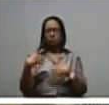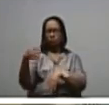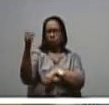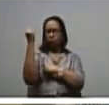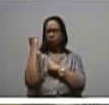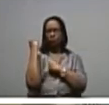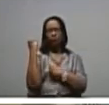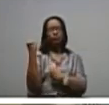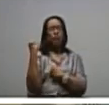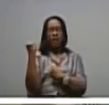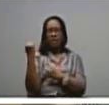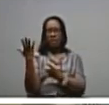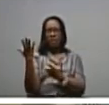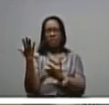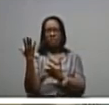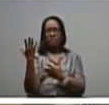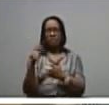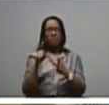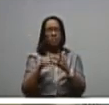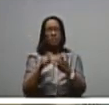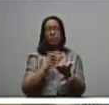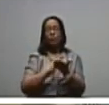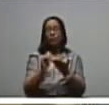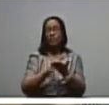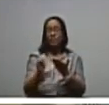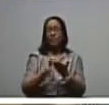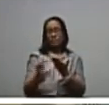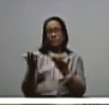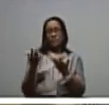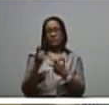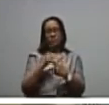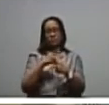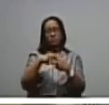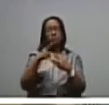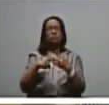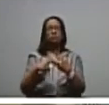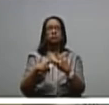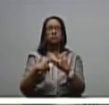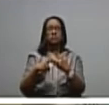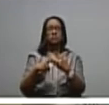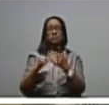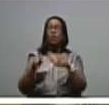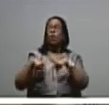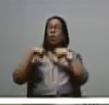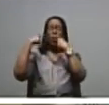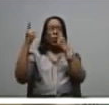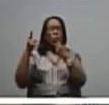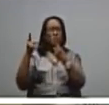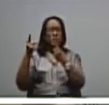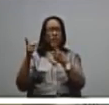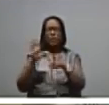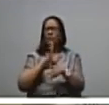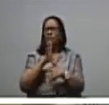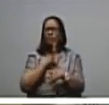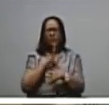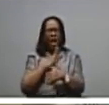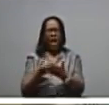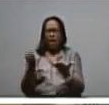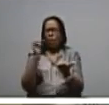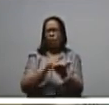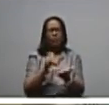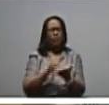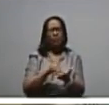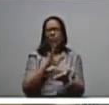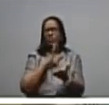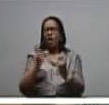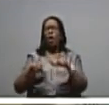These are wonderful gifts from Christ. But we have to contribute a little